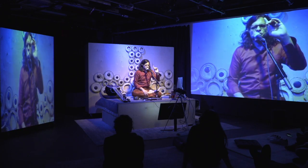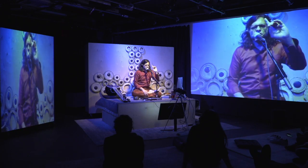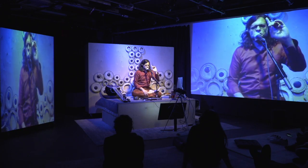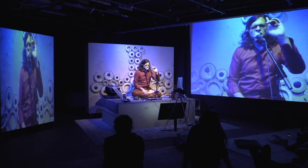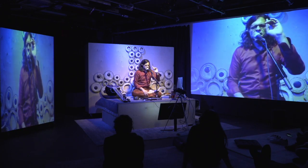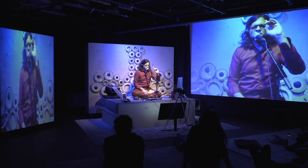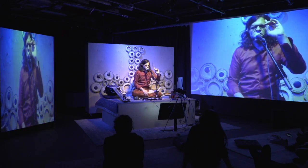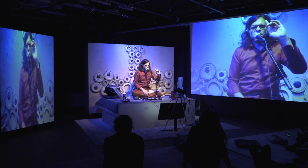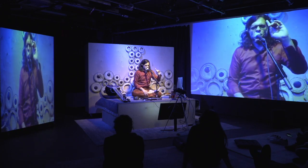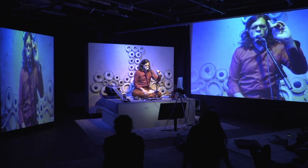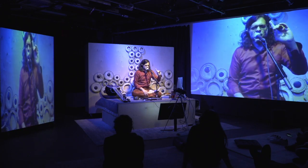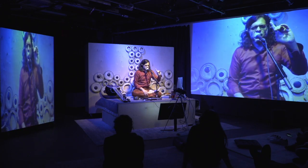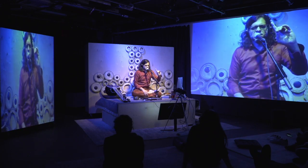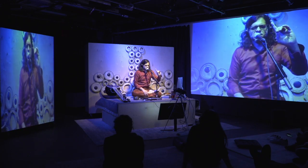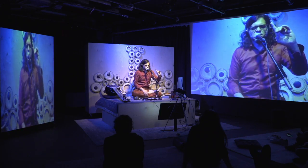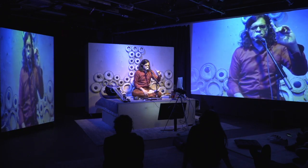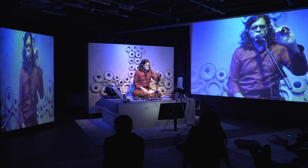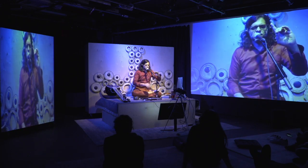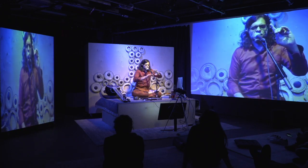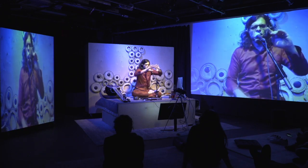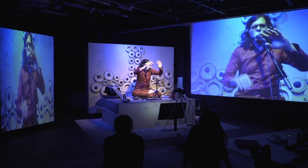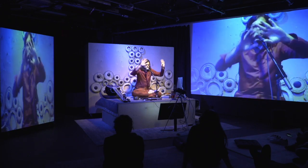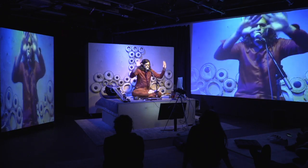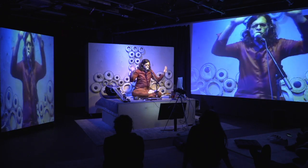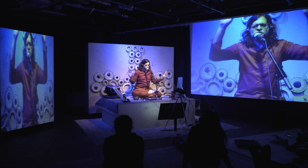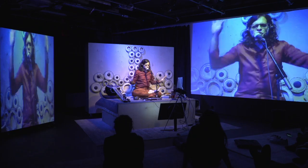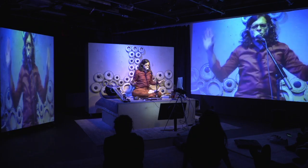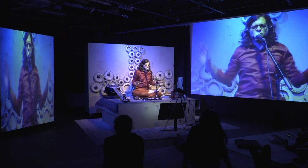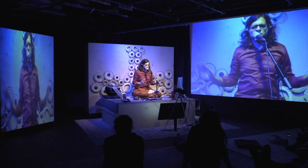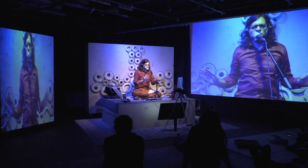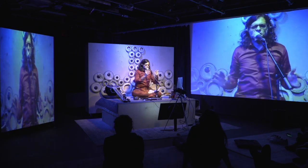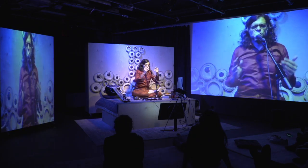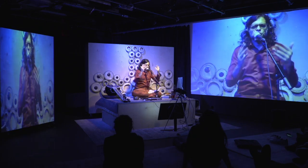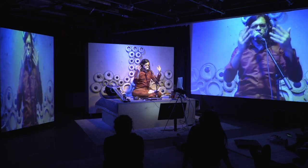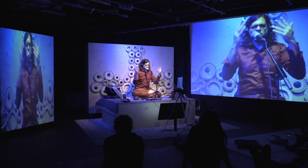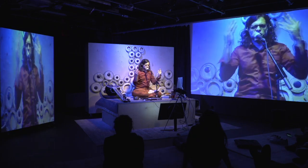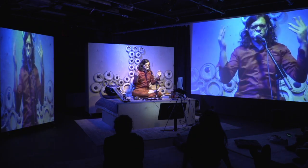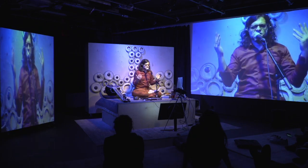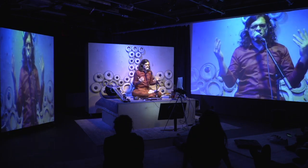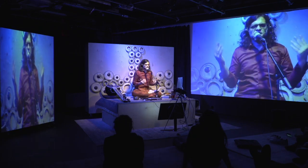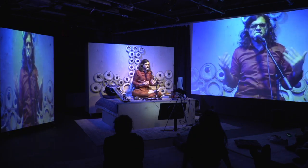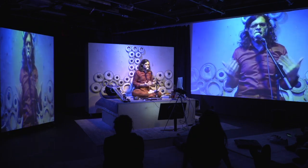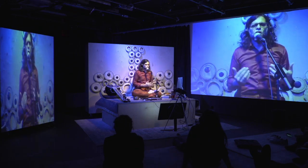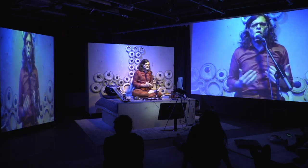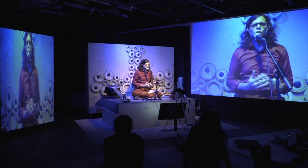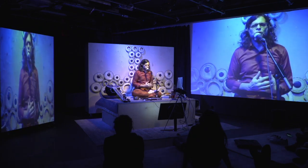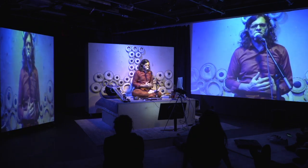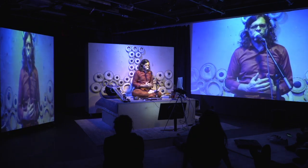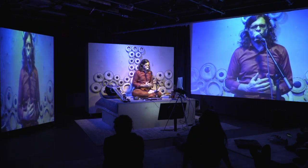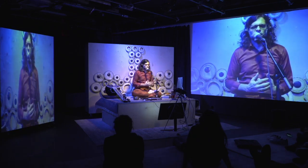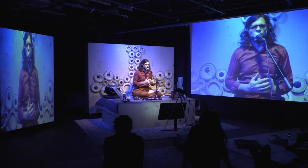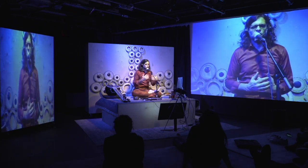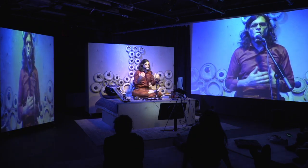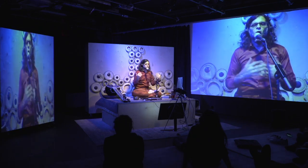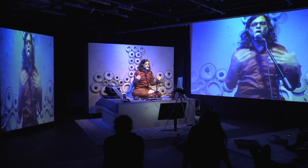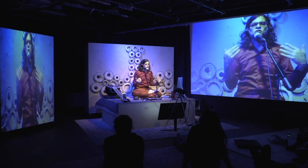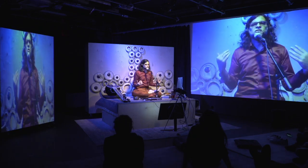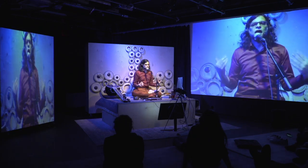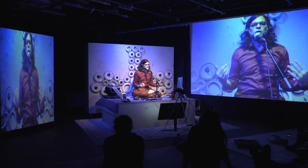musical infinite harmonics, the overtone universe inside all waveforms,